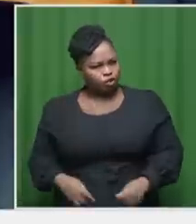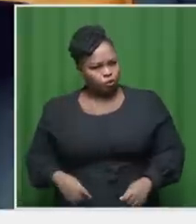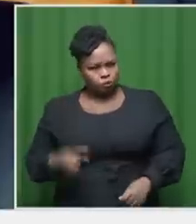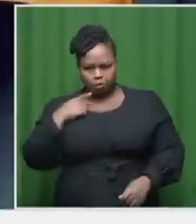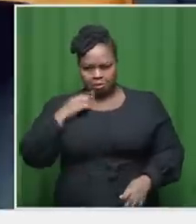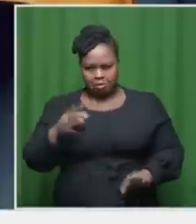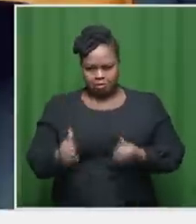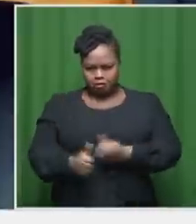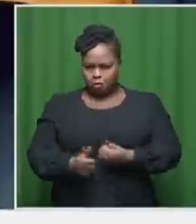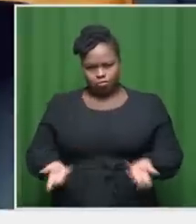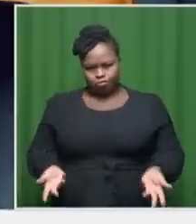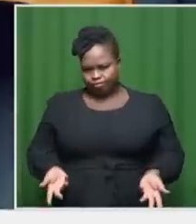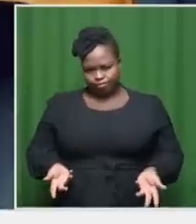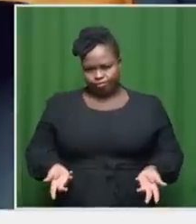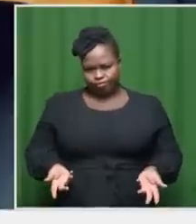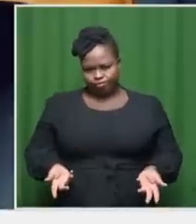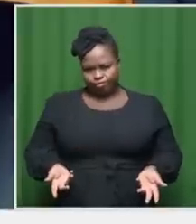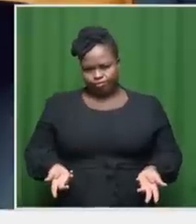actually follow up upon.